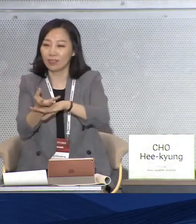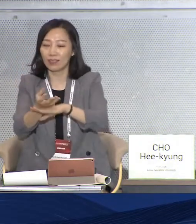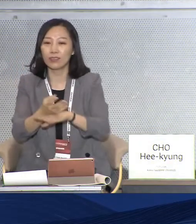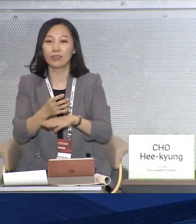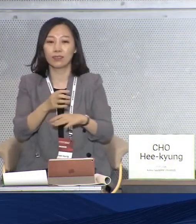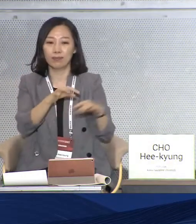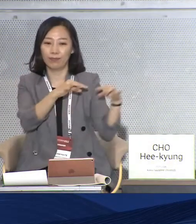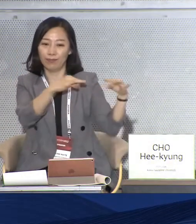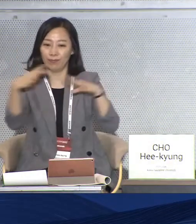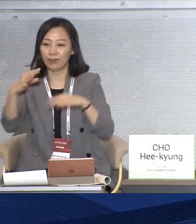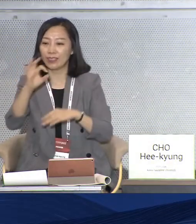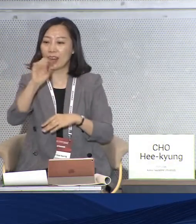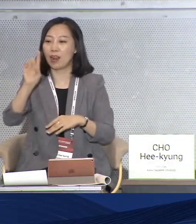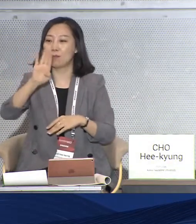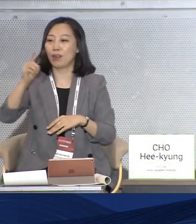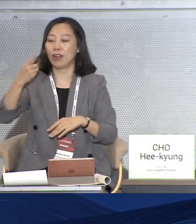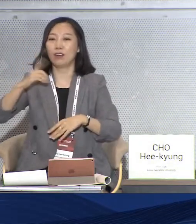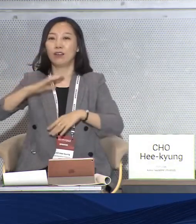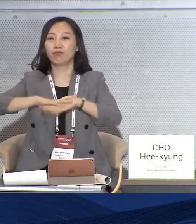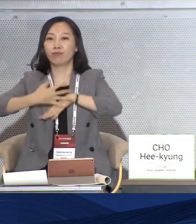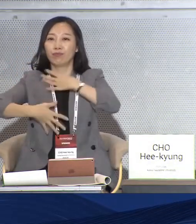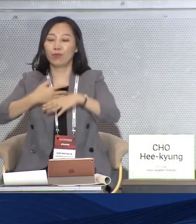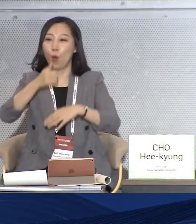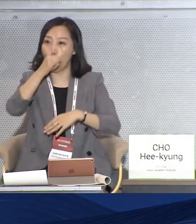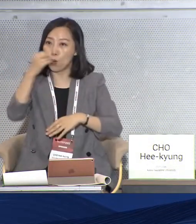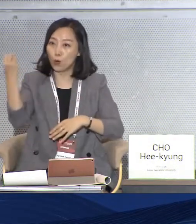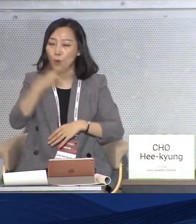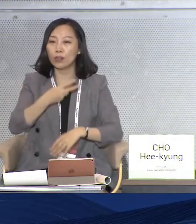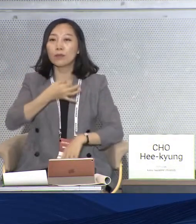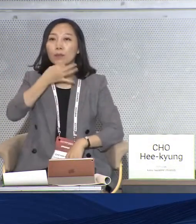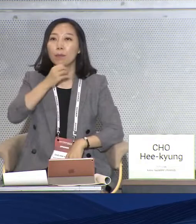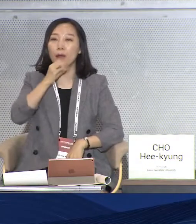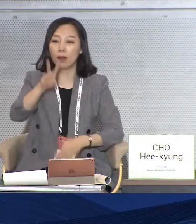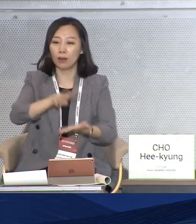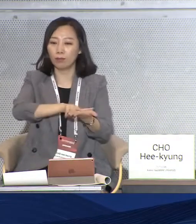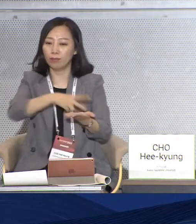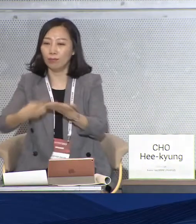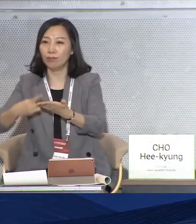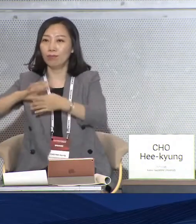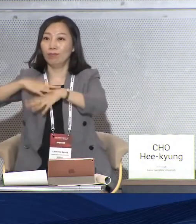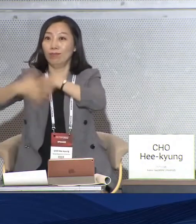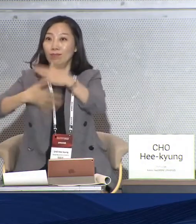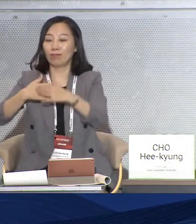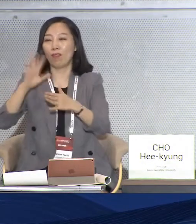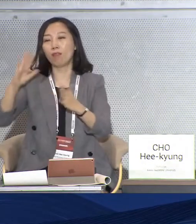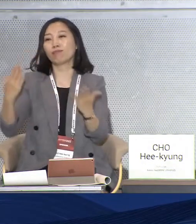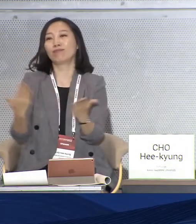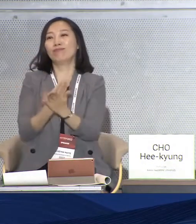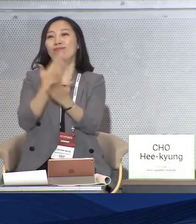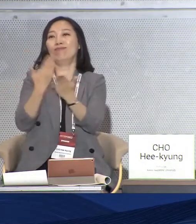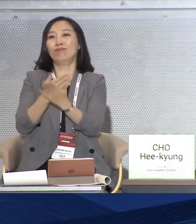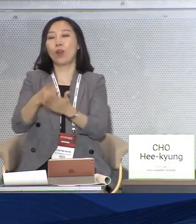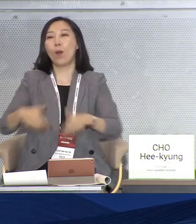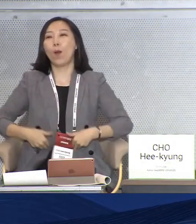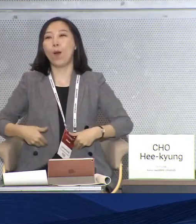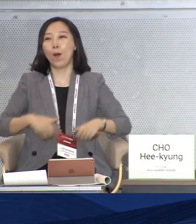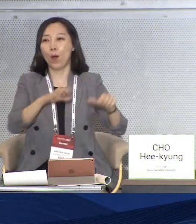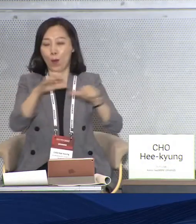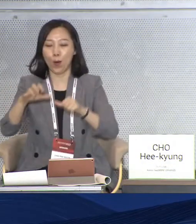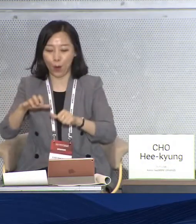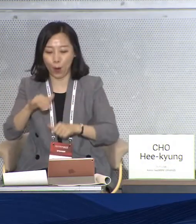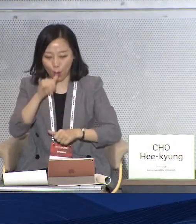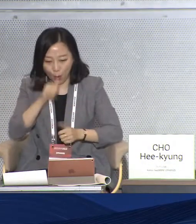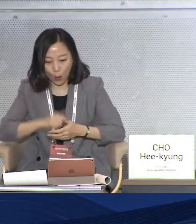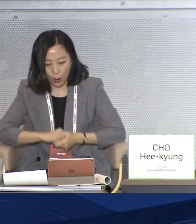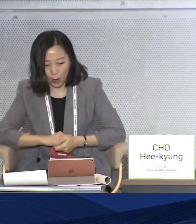And thanks to the artificial intelligence technology, people with hearing loss can use these avatar